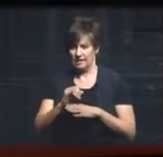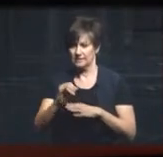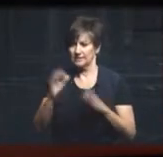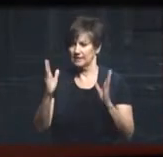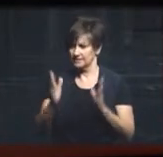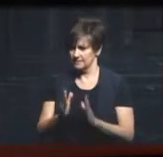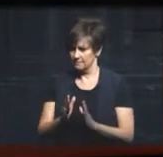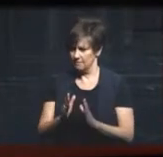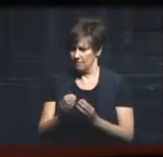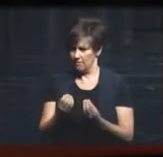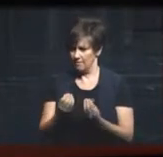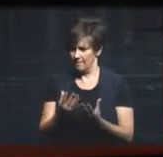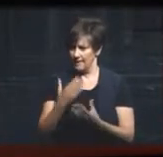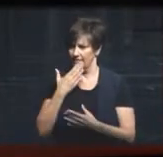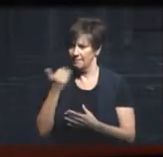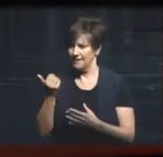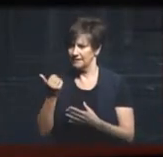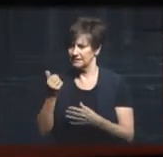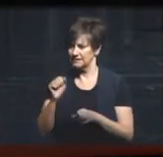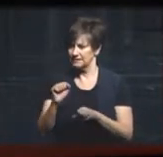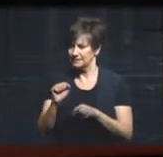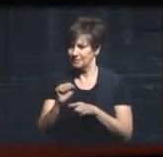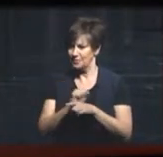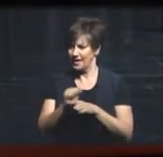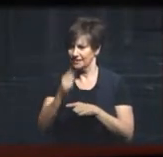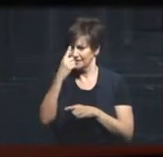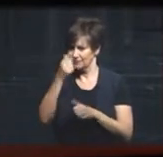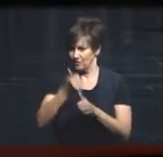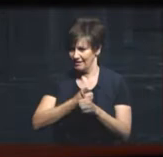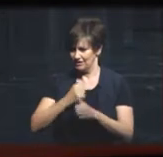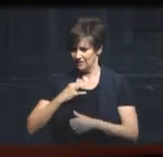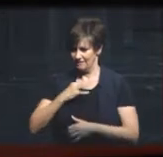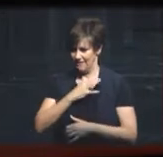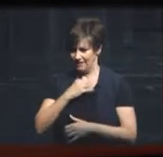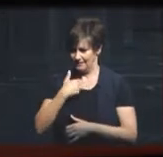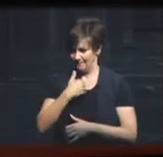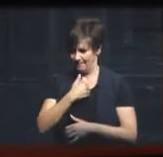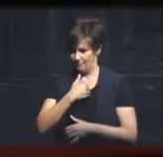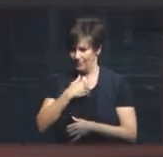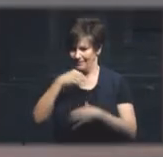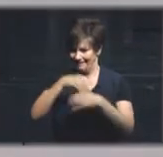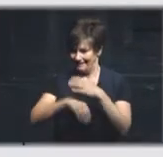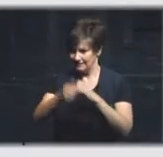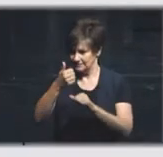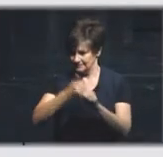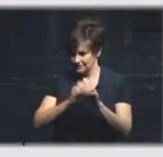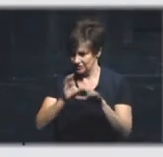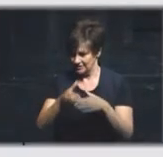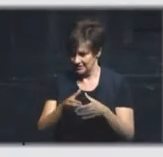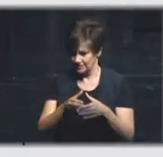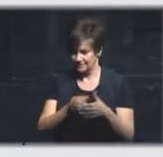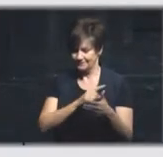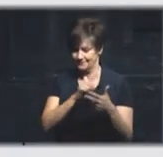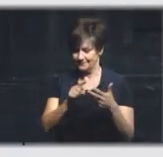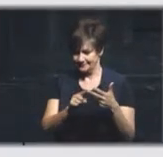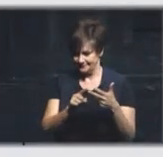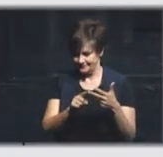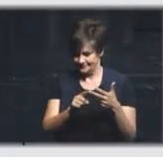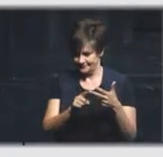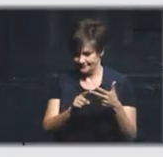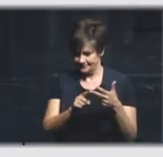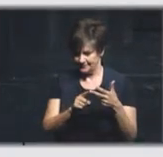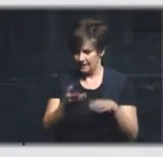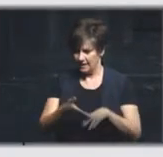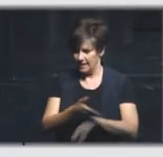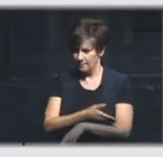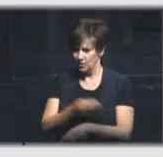small number of best practices for every faculty member in every classroom. Focus goal number three is